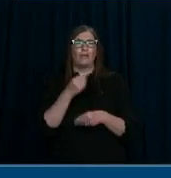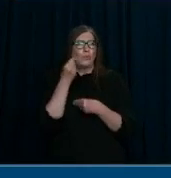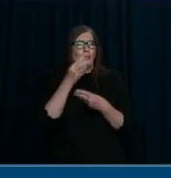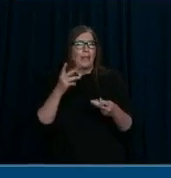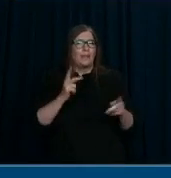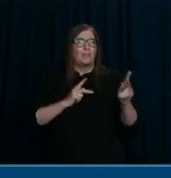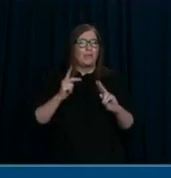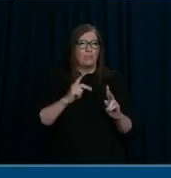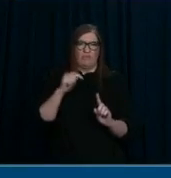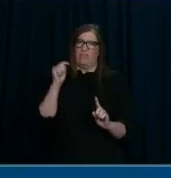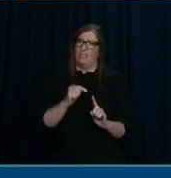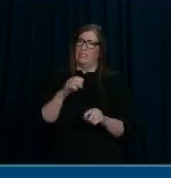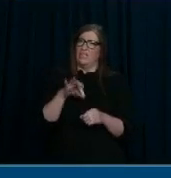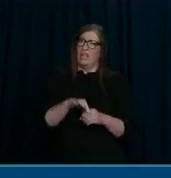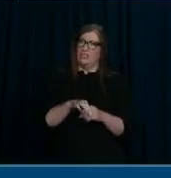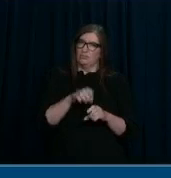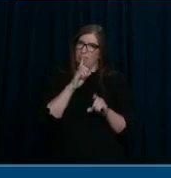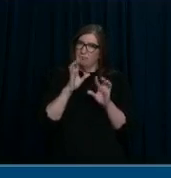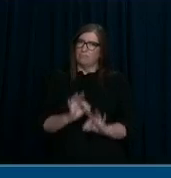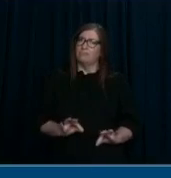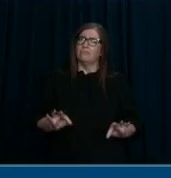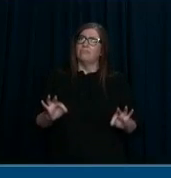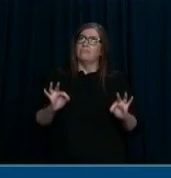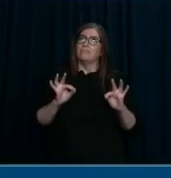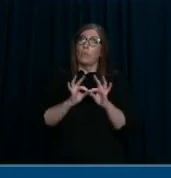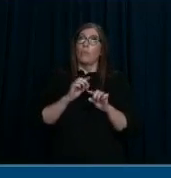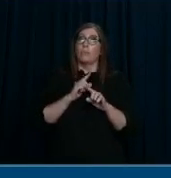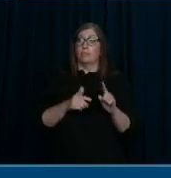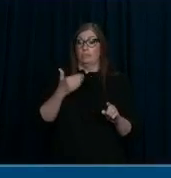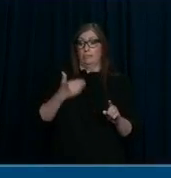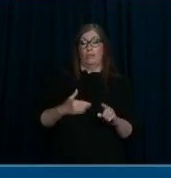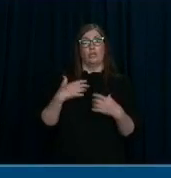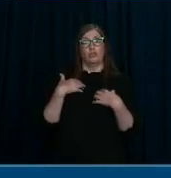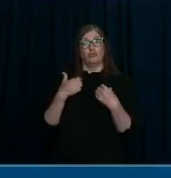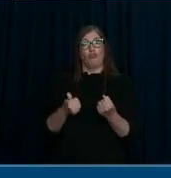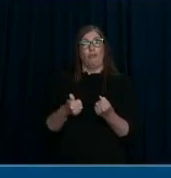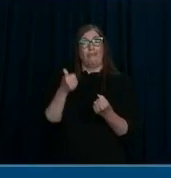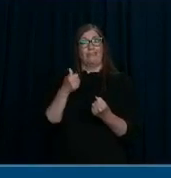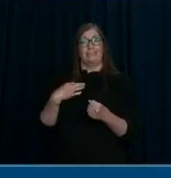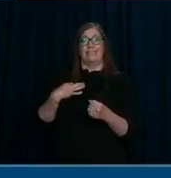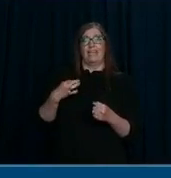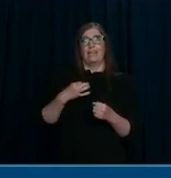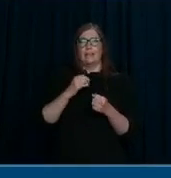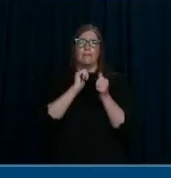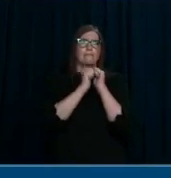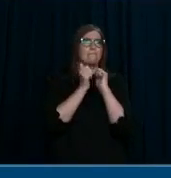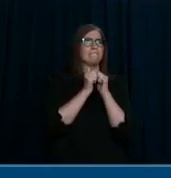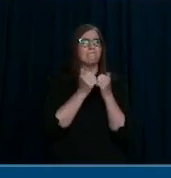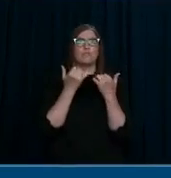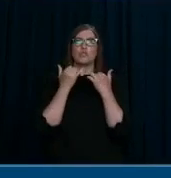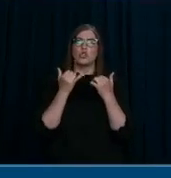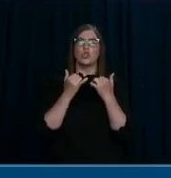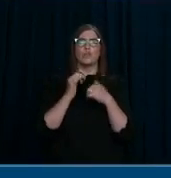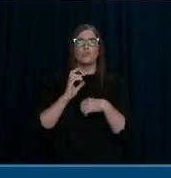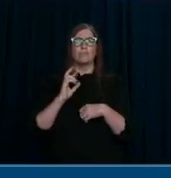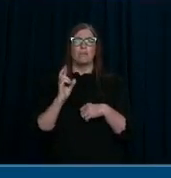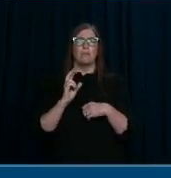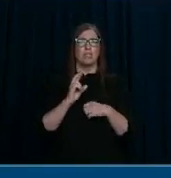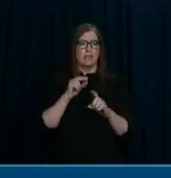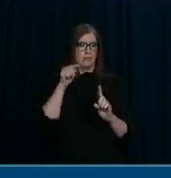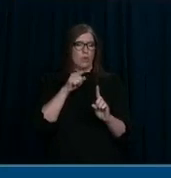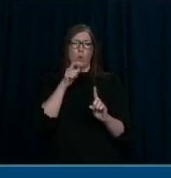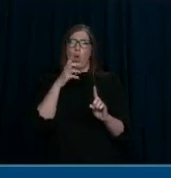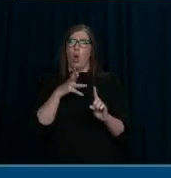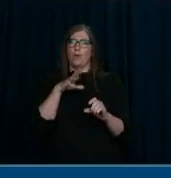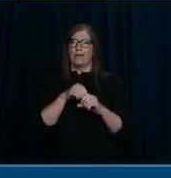what is at stake in this election, but I do want to tell you why I am the strongest candidate to take on the current Republican incumbent and win this seat. Over the